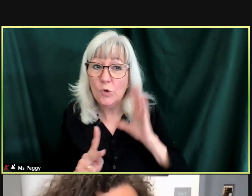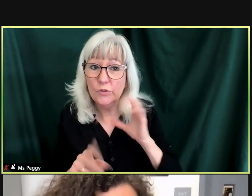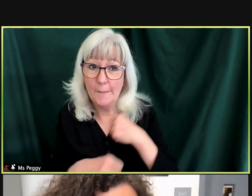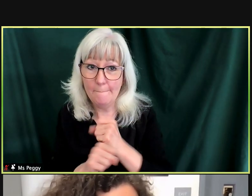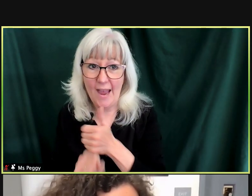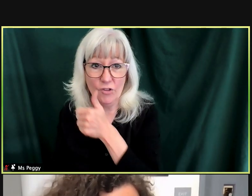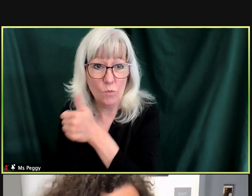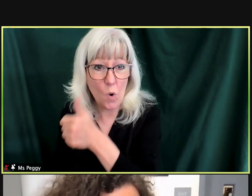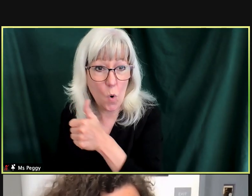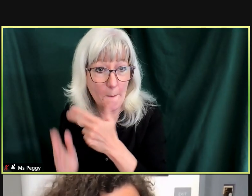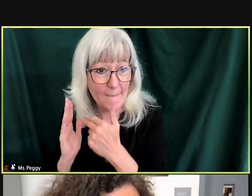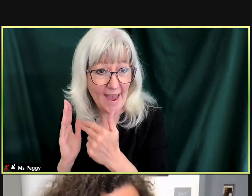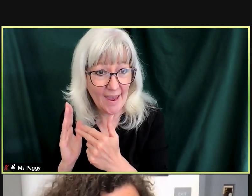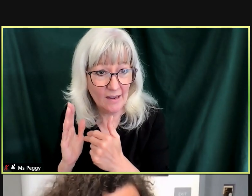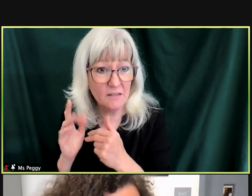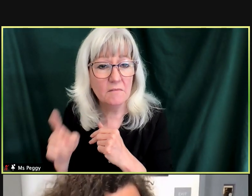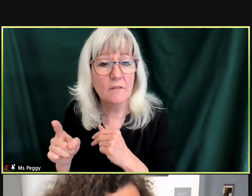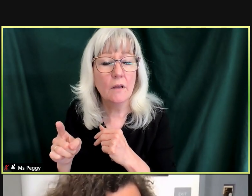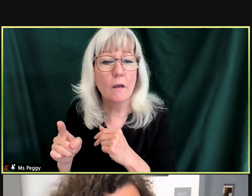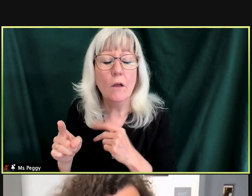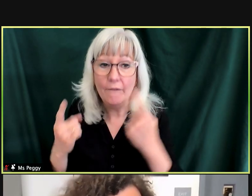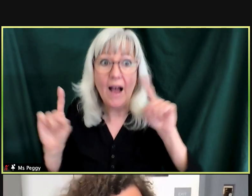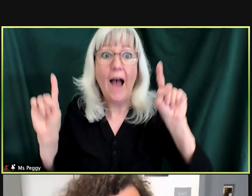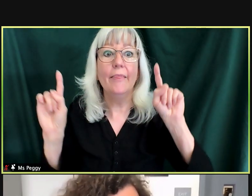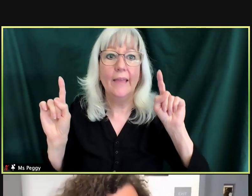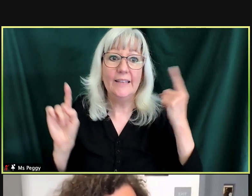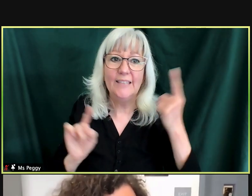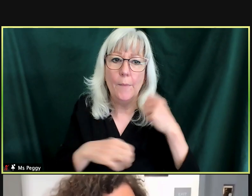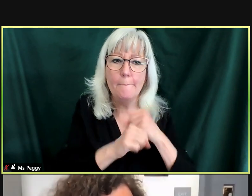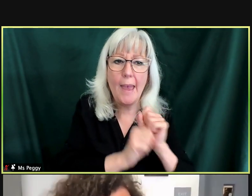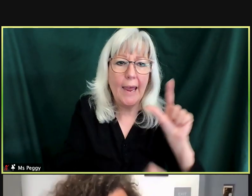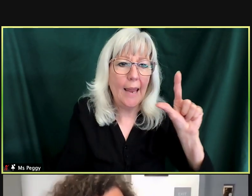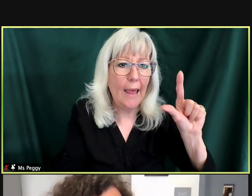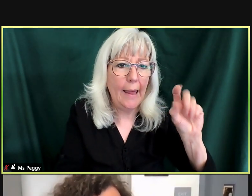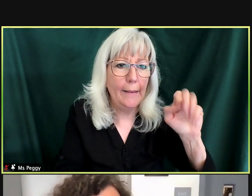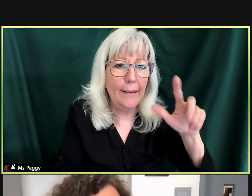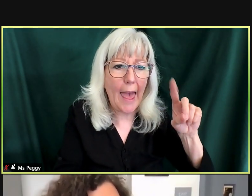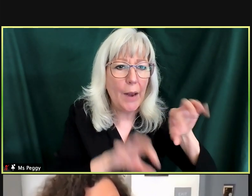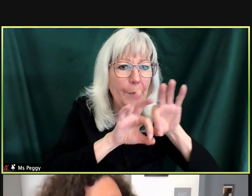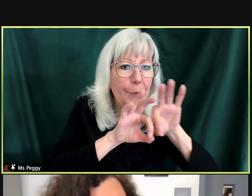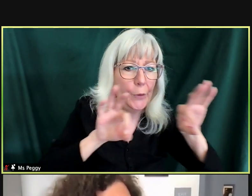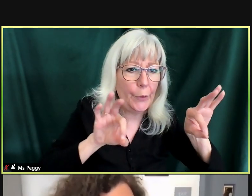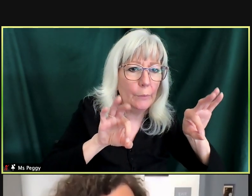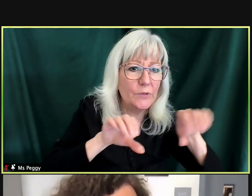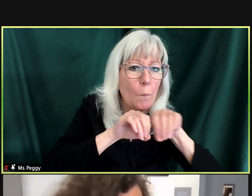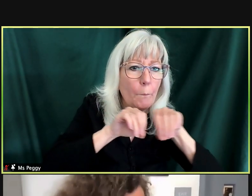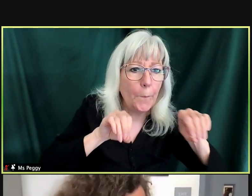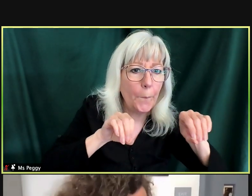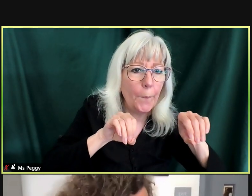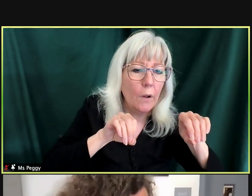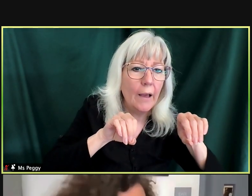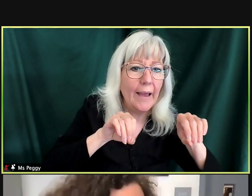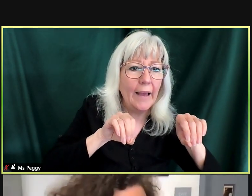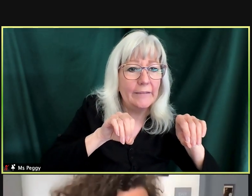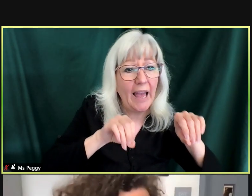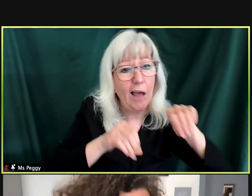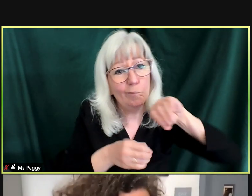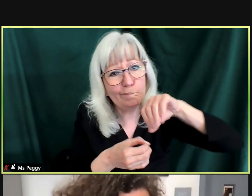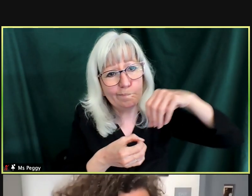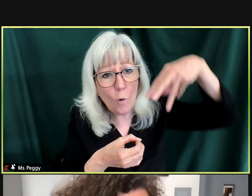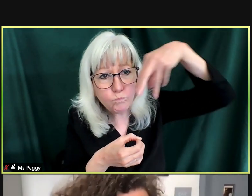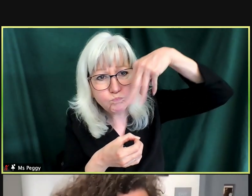in the like 1860s somebody made lead tubes for paint. It's part of the Industrial Revolution that they